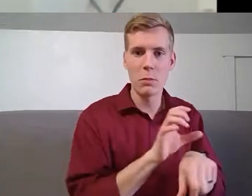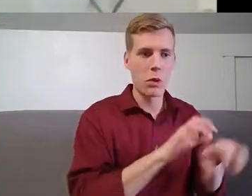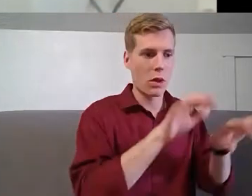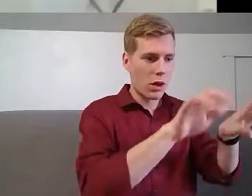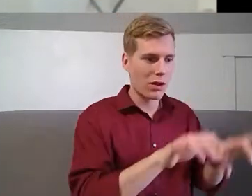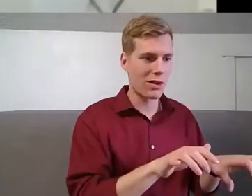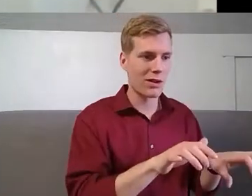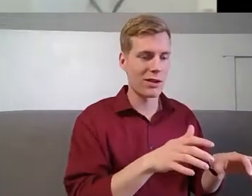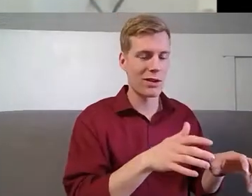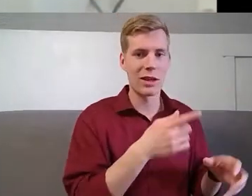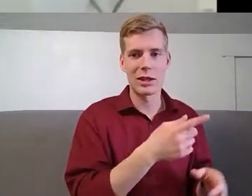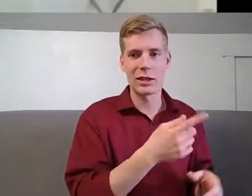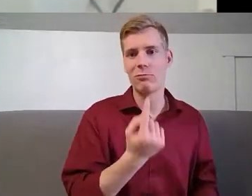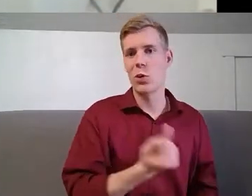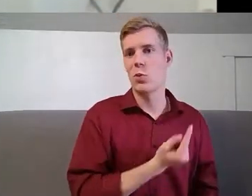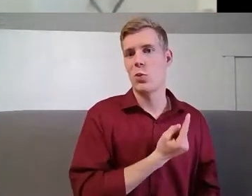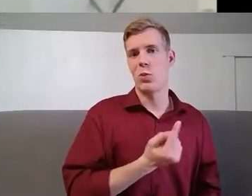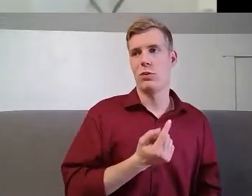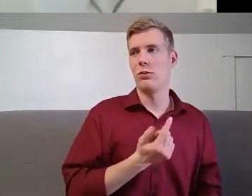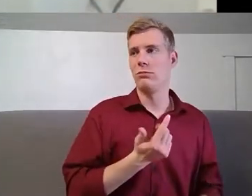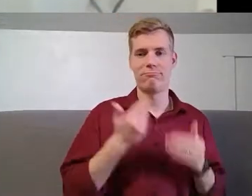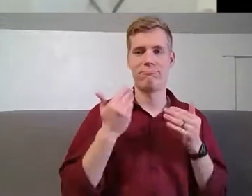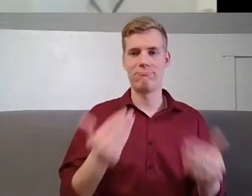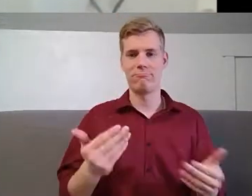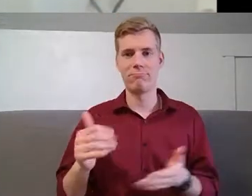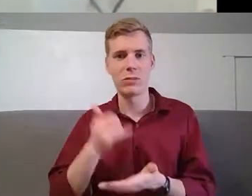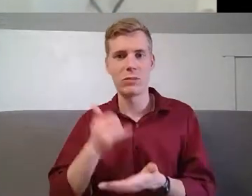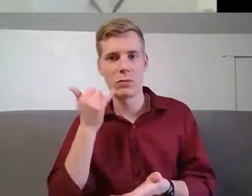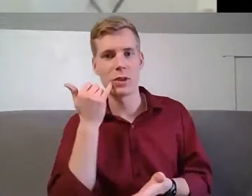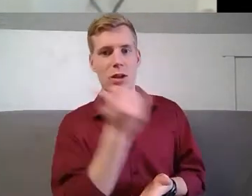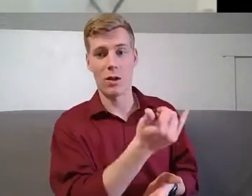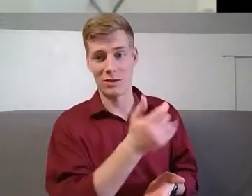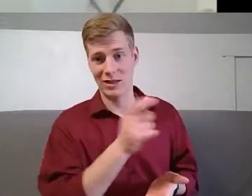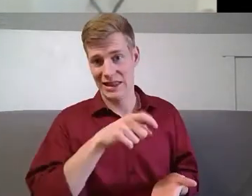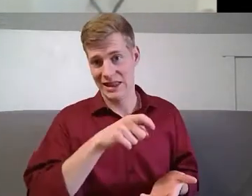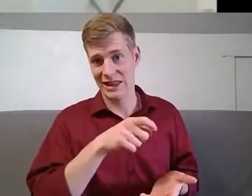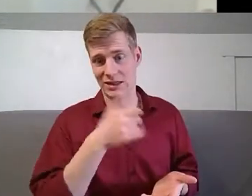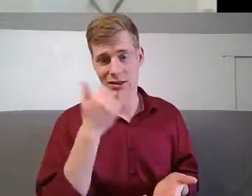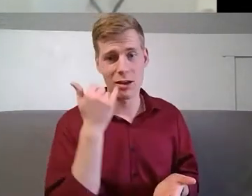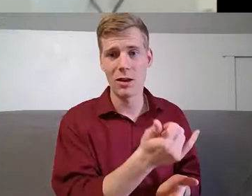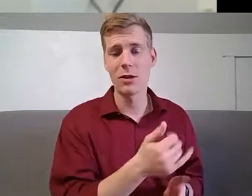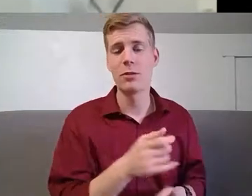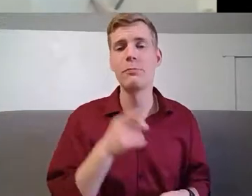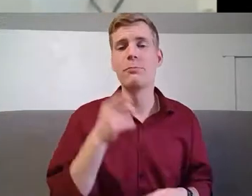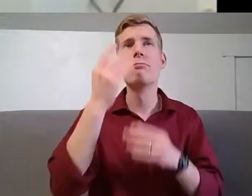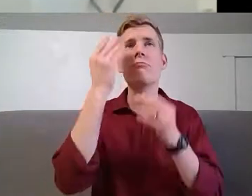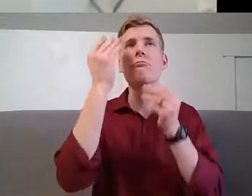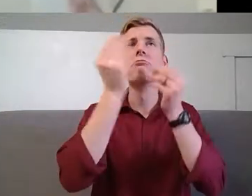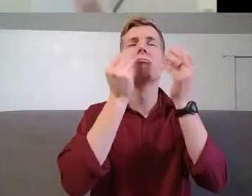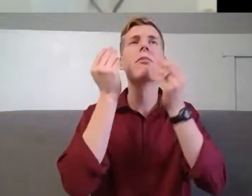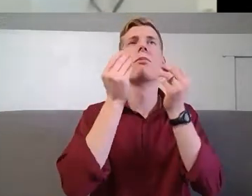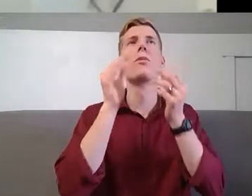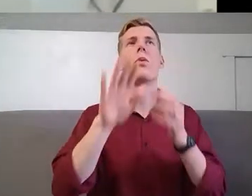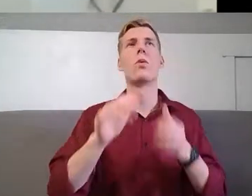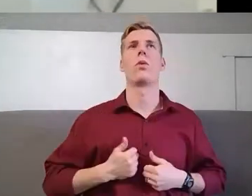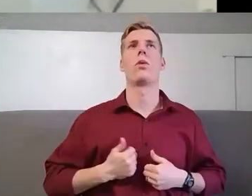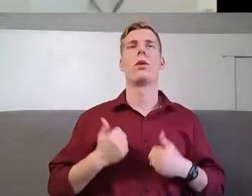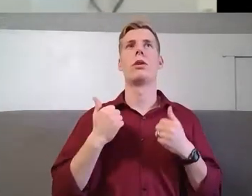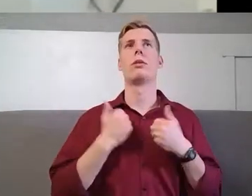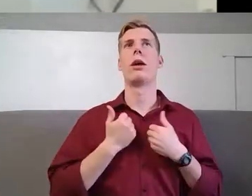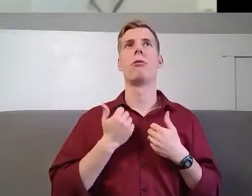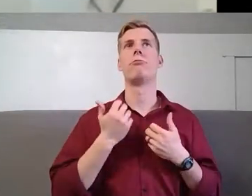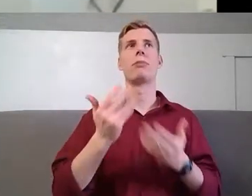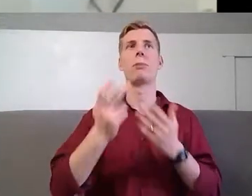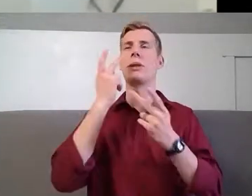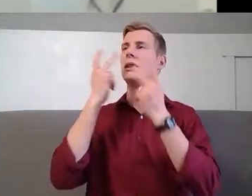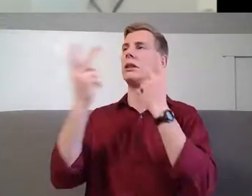who really could use a phone call right now. So think about some people in your life that you may have seen out and about,